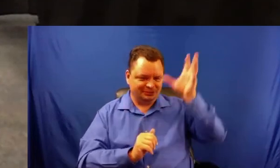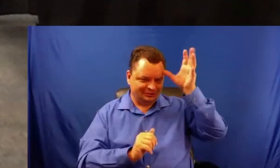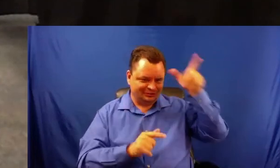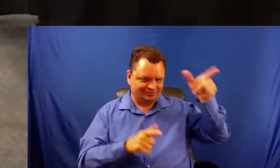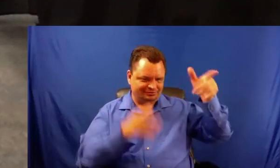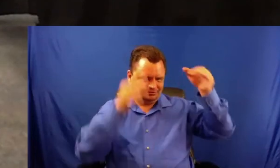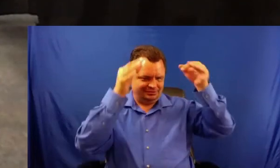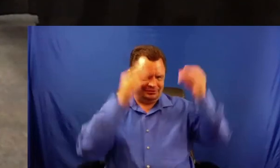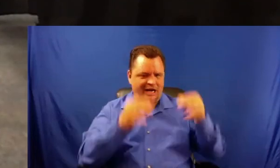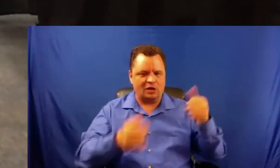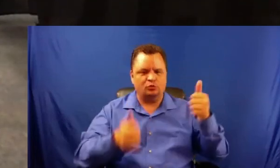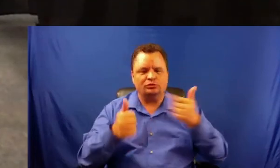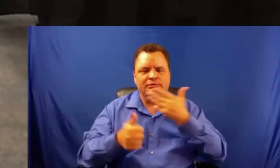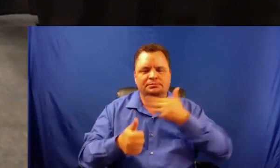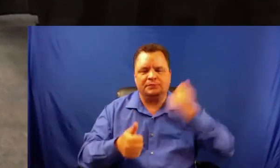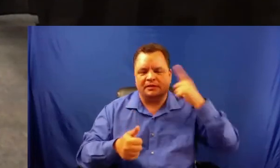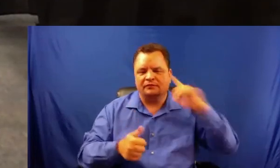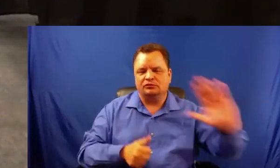very much.